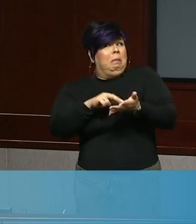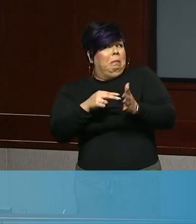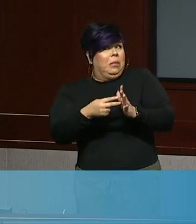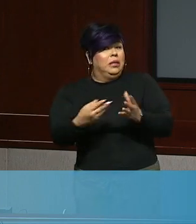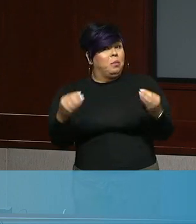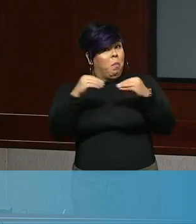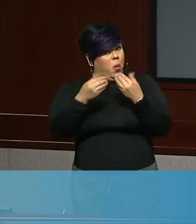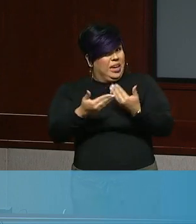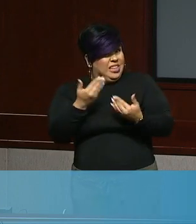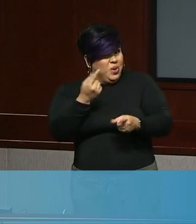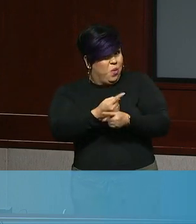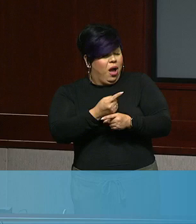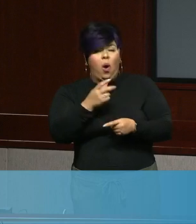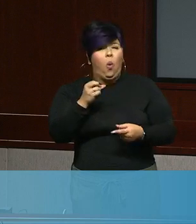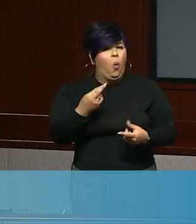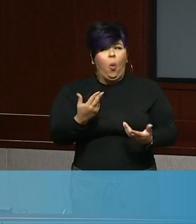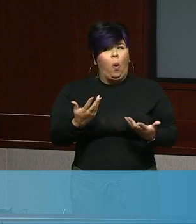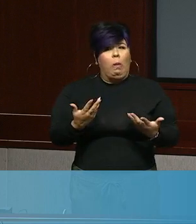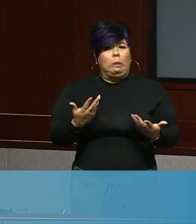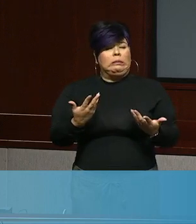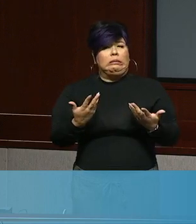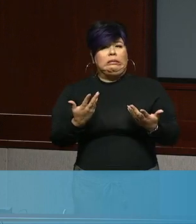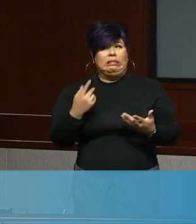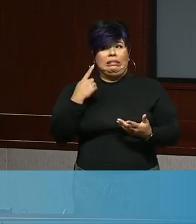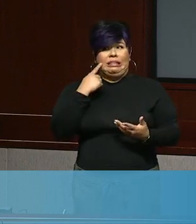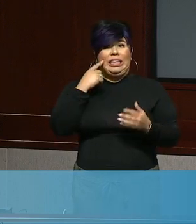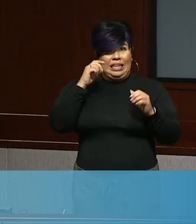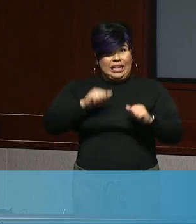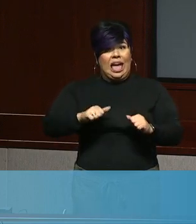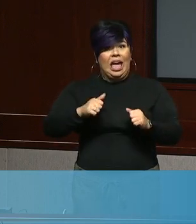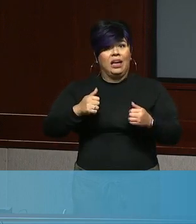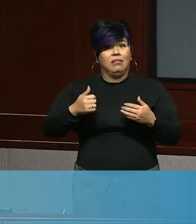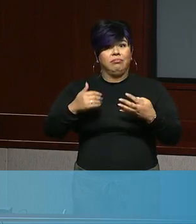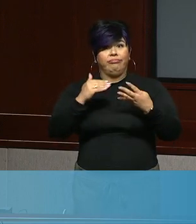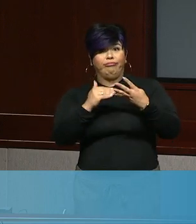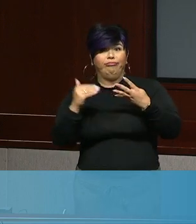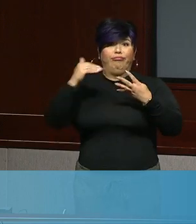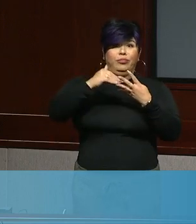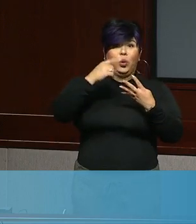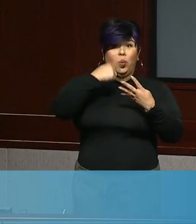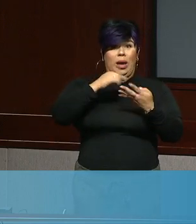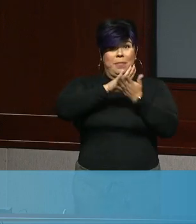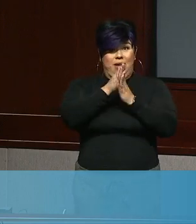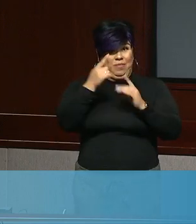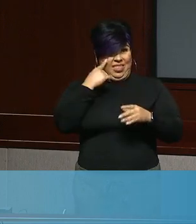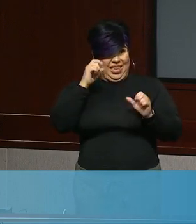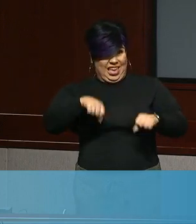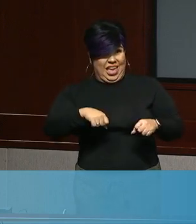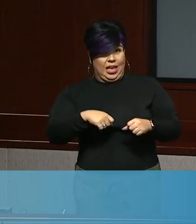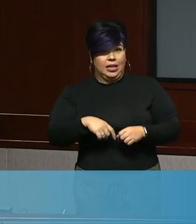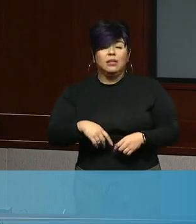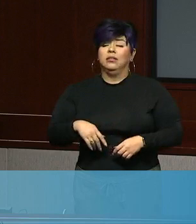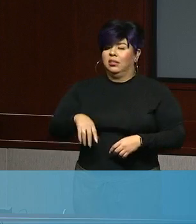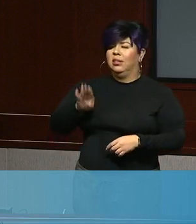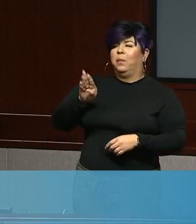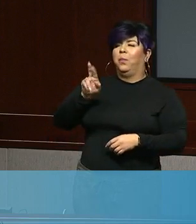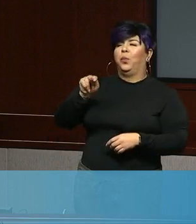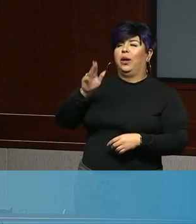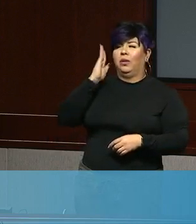optimistic that, in a week or two's time, we will be able to move into the red tier now? We're going to have Bryn respond.